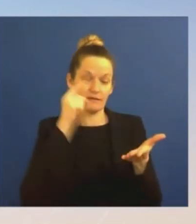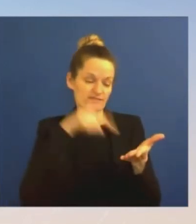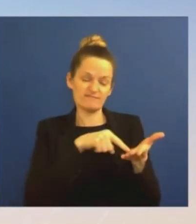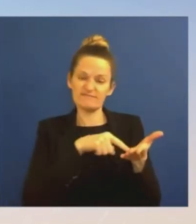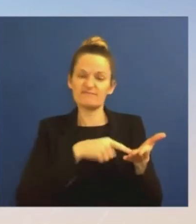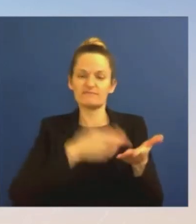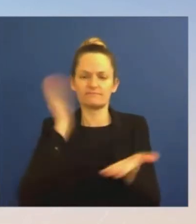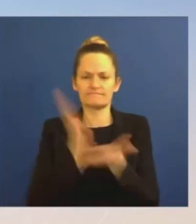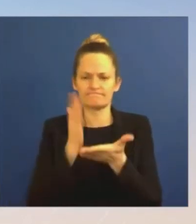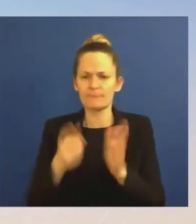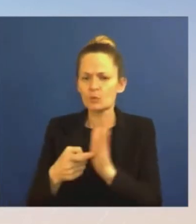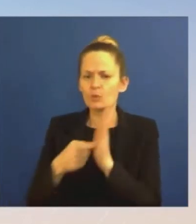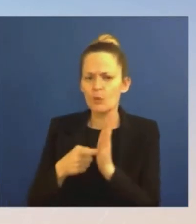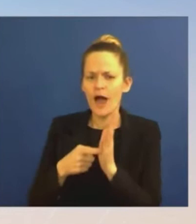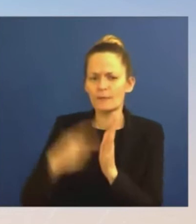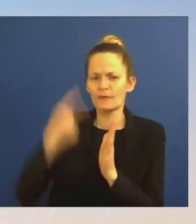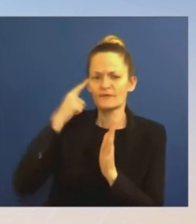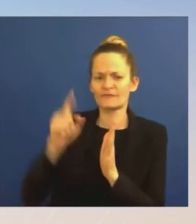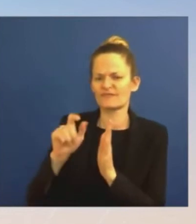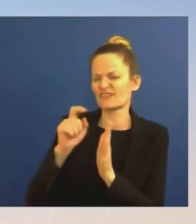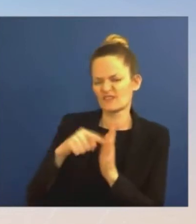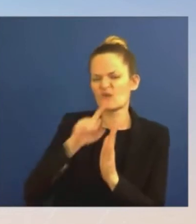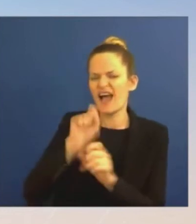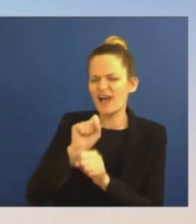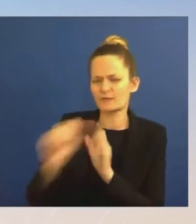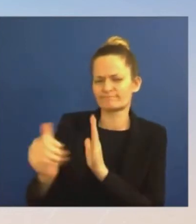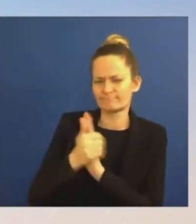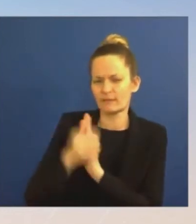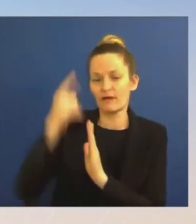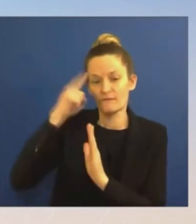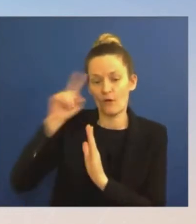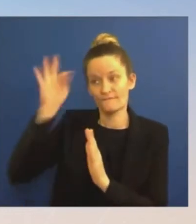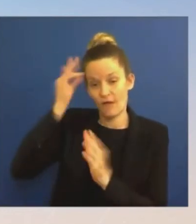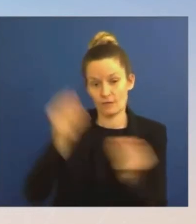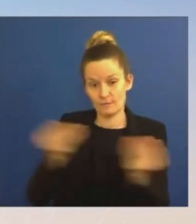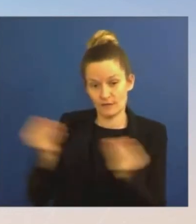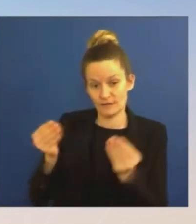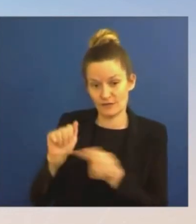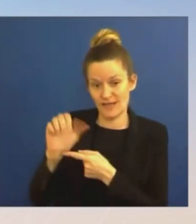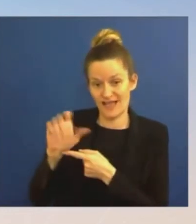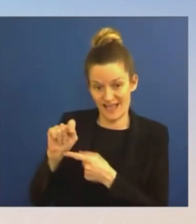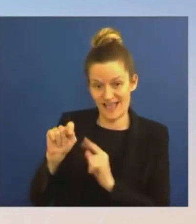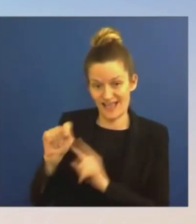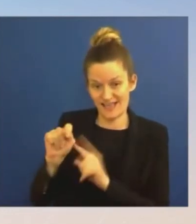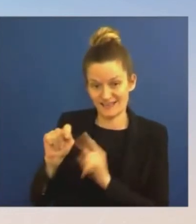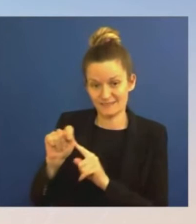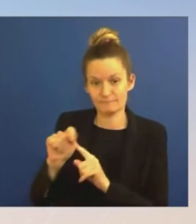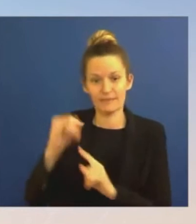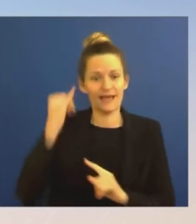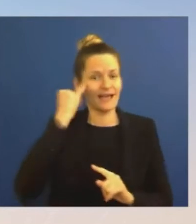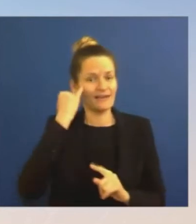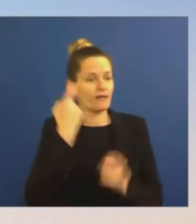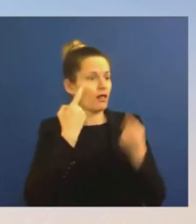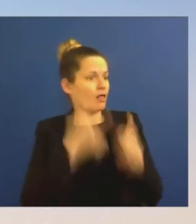the Federal Arbitration Act to make it easier for victims of sexual assault or harassment to go to court instead of being forced into